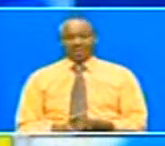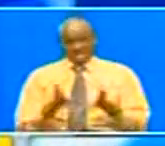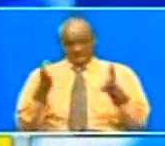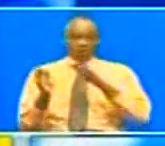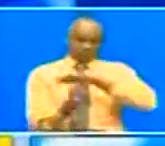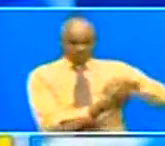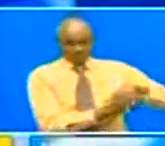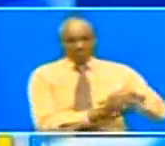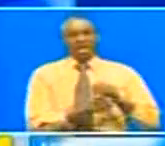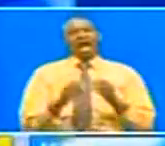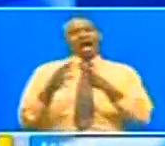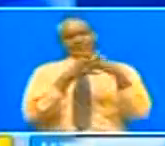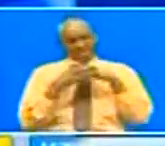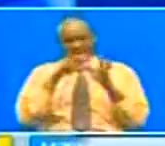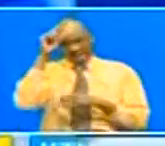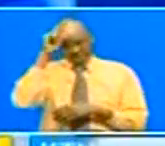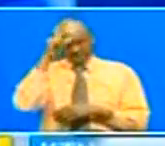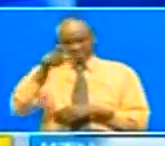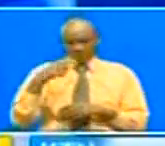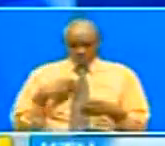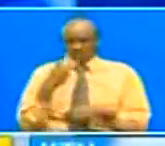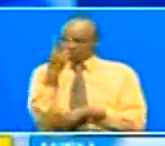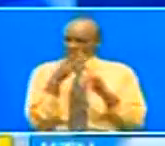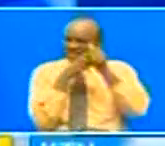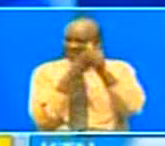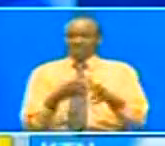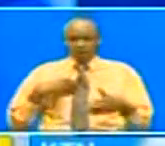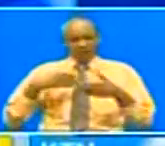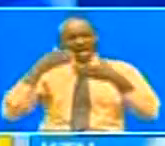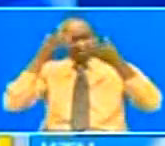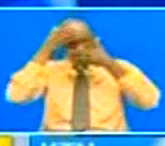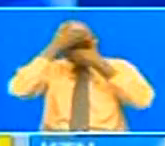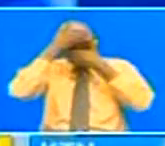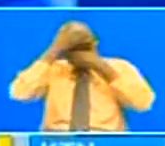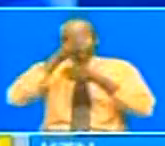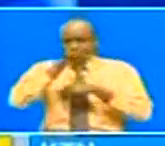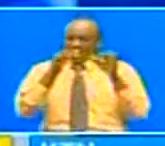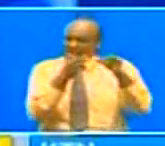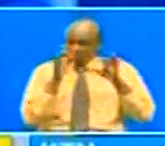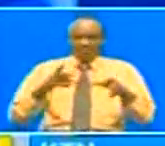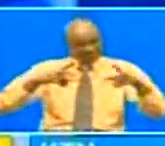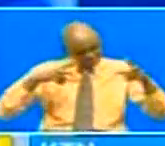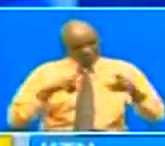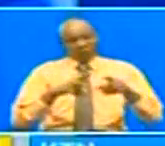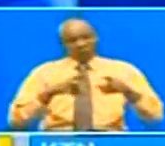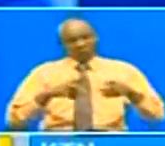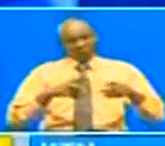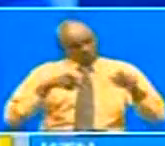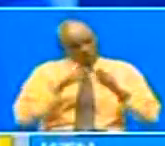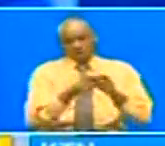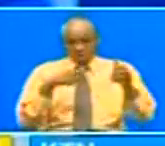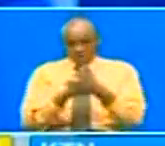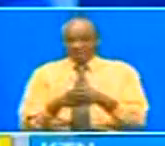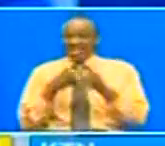And as we move on, the U.S. government has frozen the assets of two leaders of the Al-Shabaab terror group over the Garissa attack. Al-Shabaab's